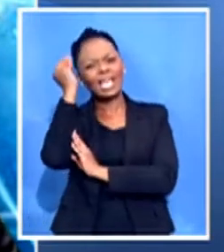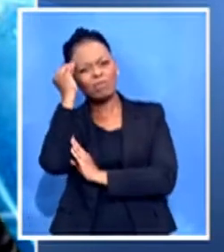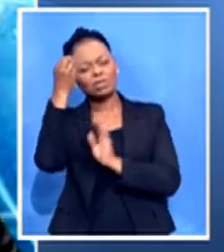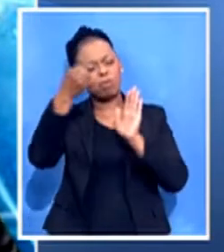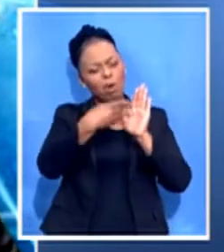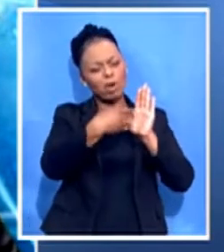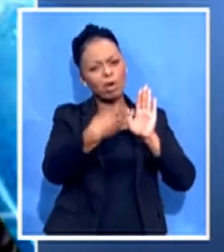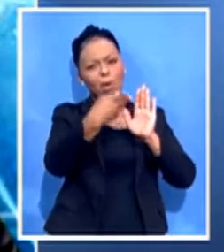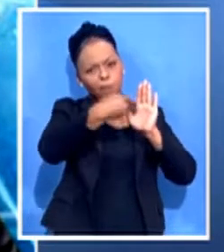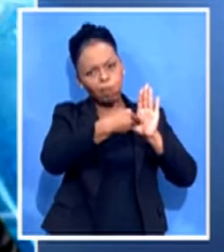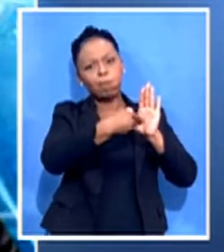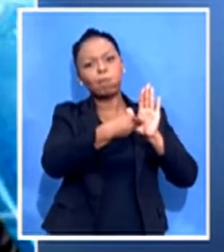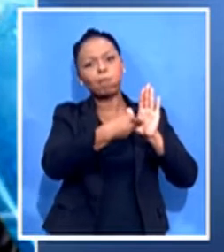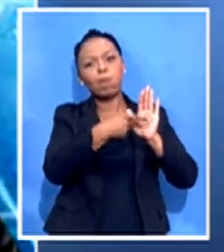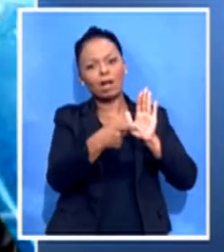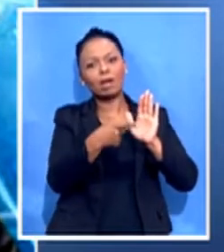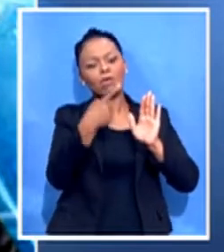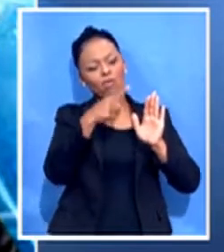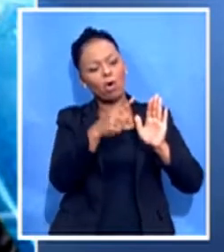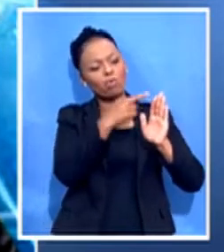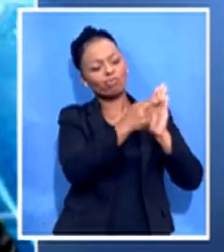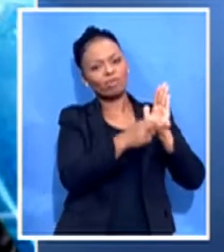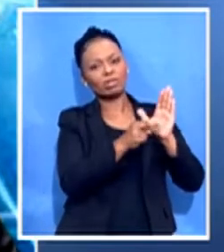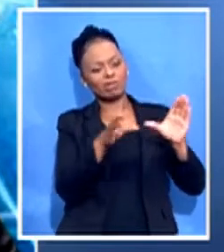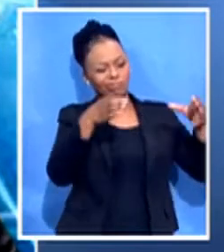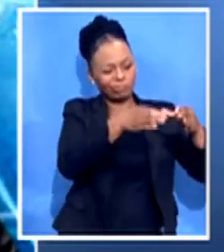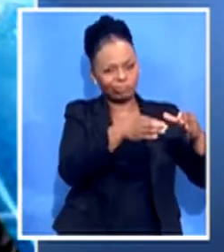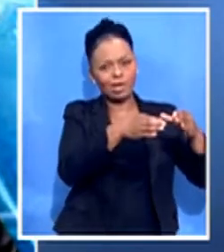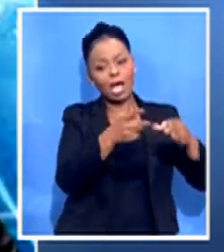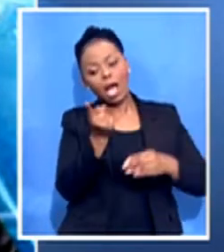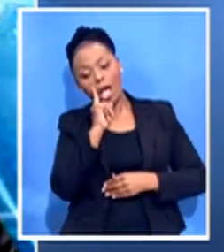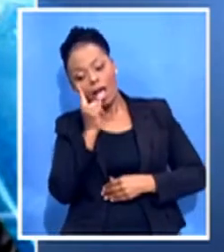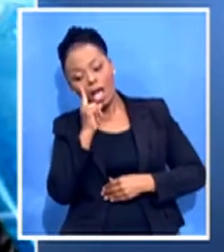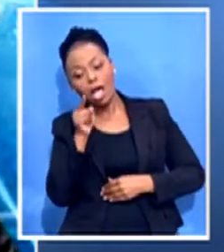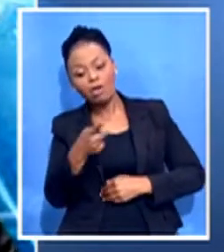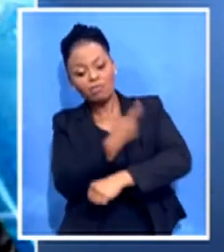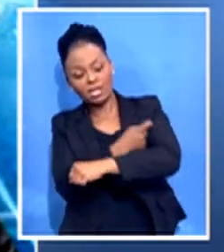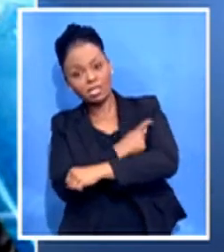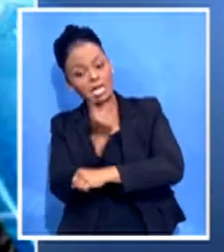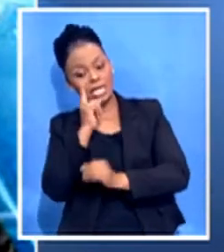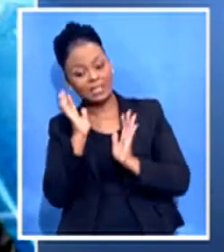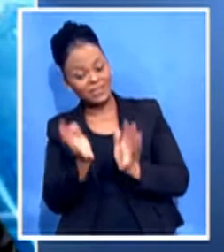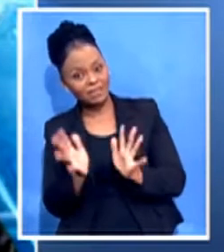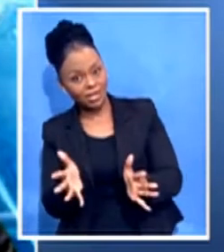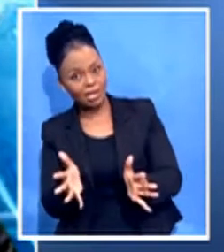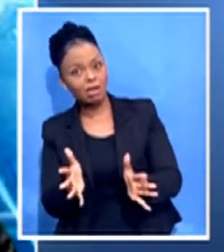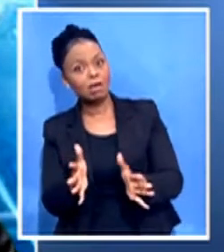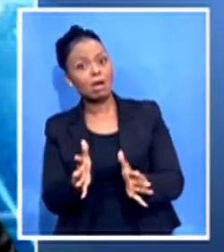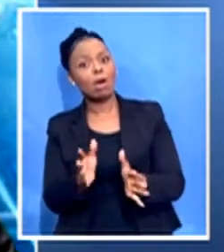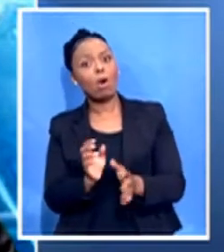authority to assess if the vaccine has been tested rigorously and following standard